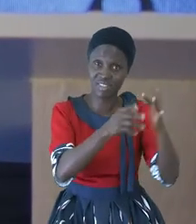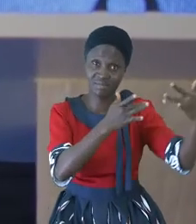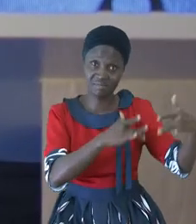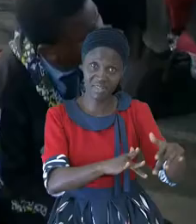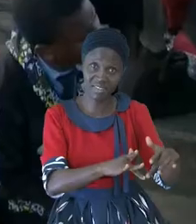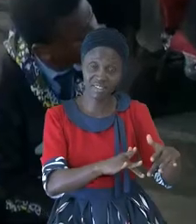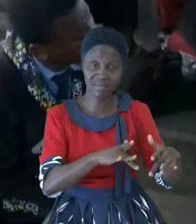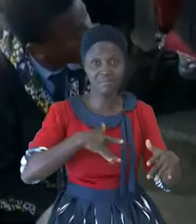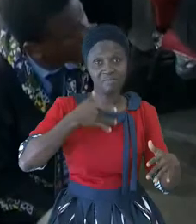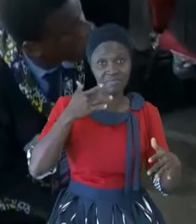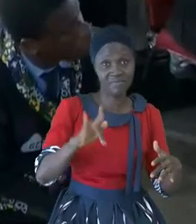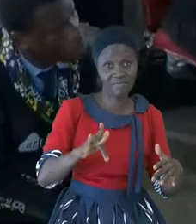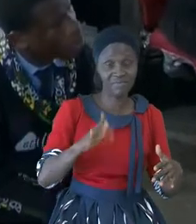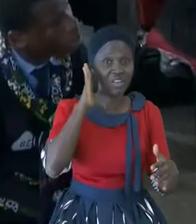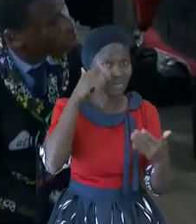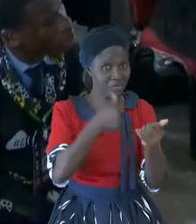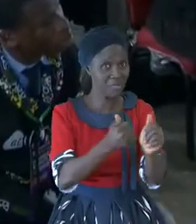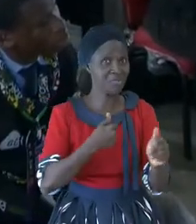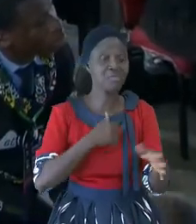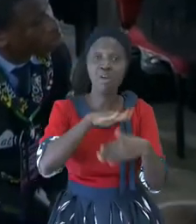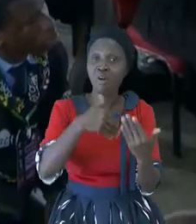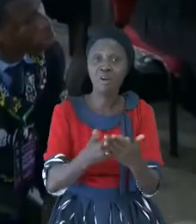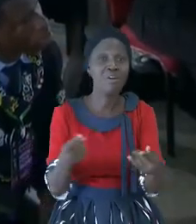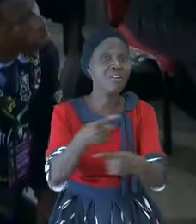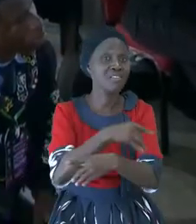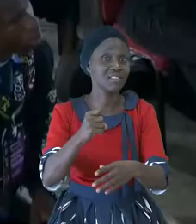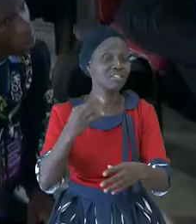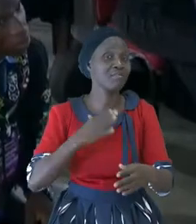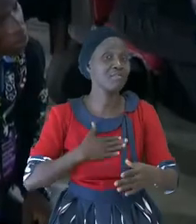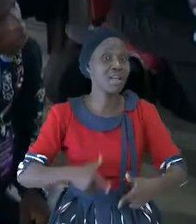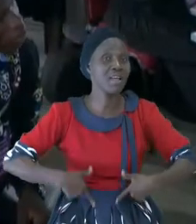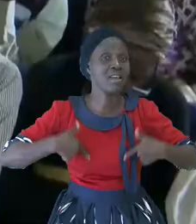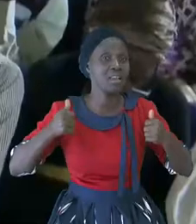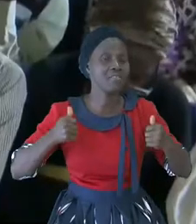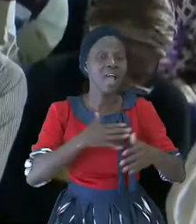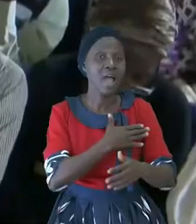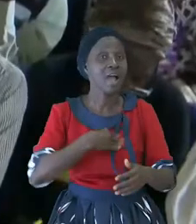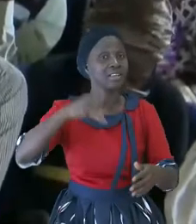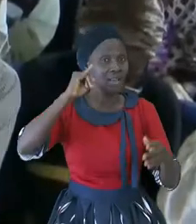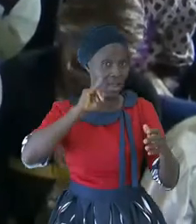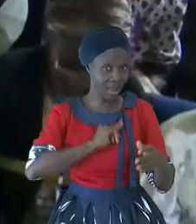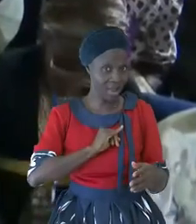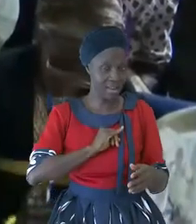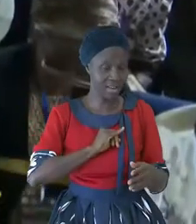follow me all the days of my life. And I,